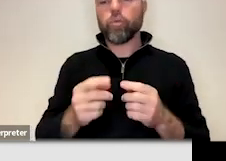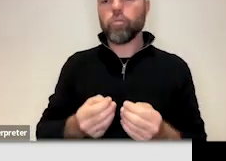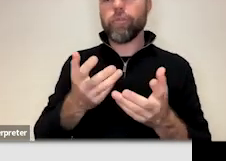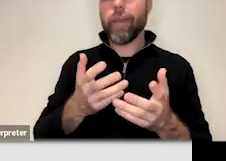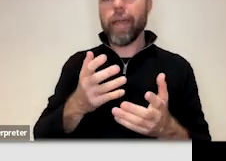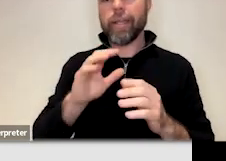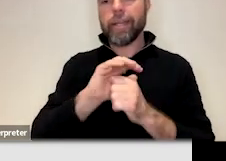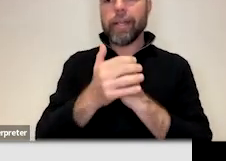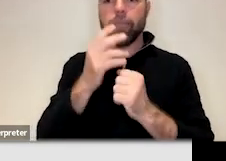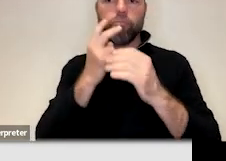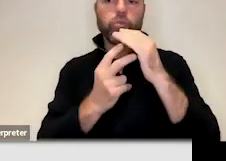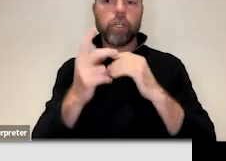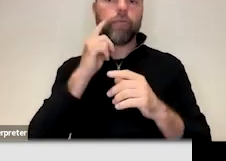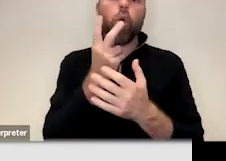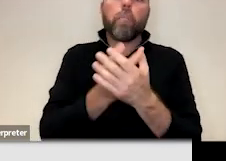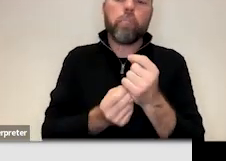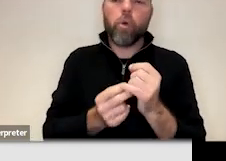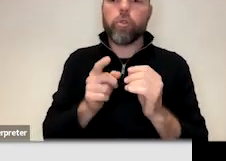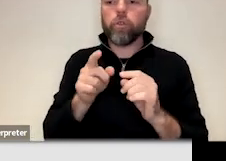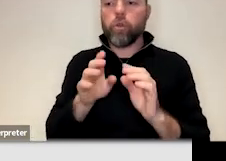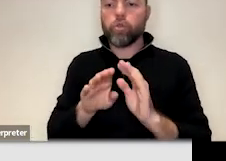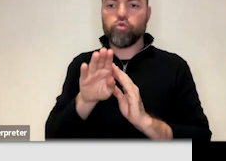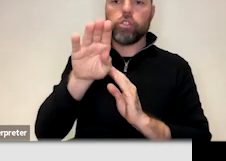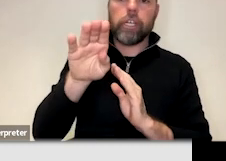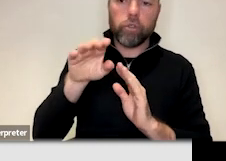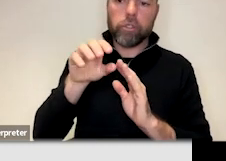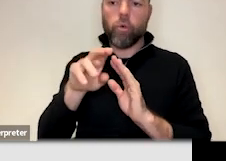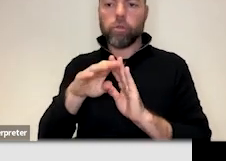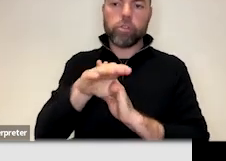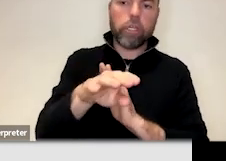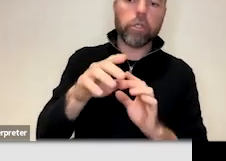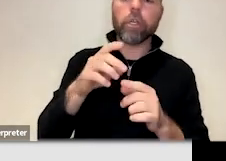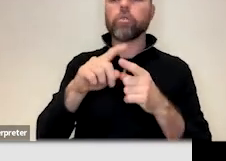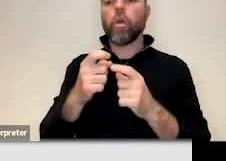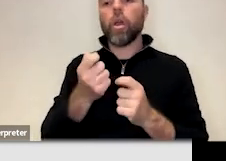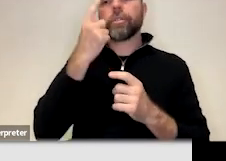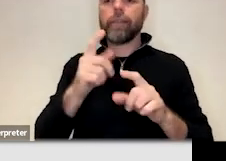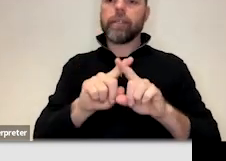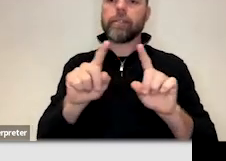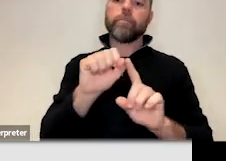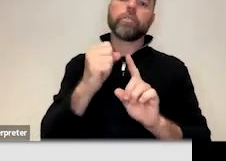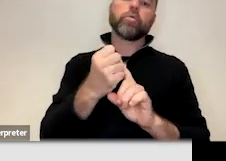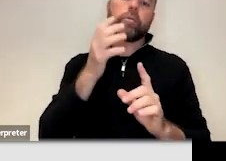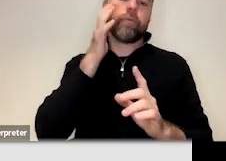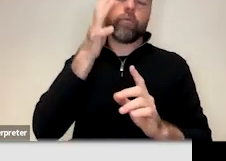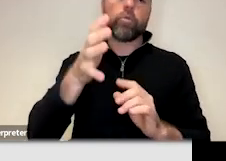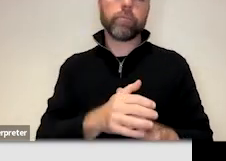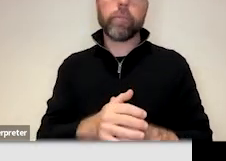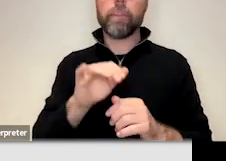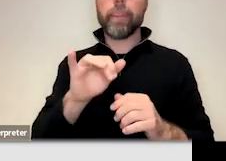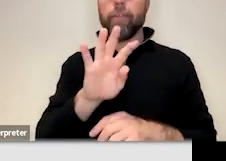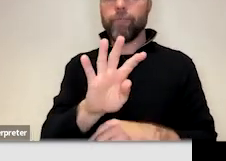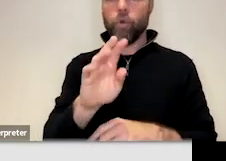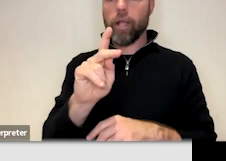climate projections along both of those trajectories so that we can understand some different scenarios of the future. That